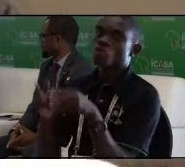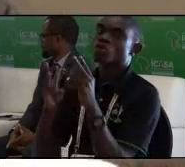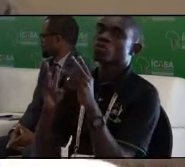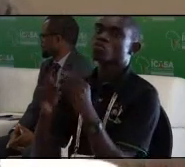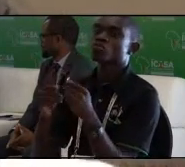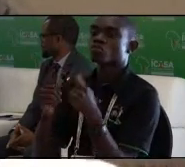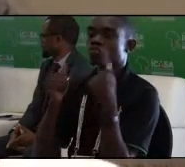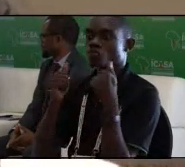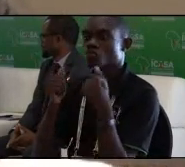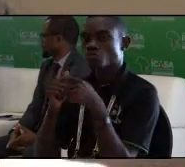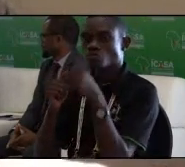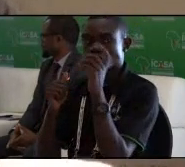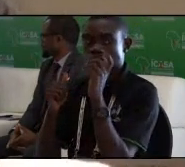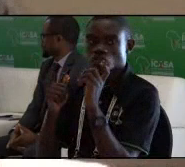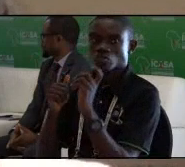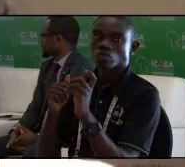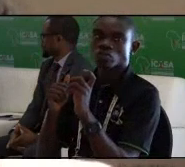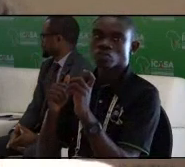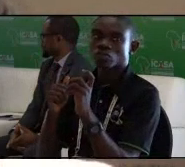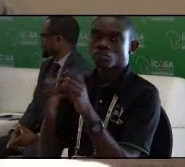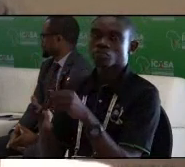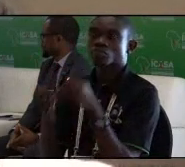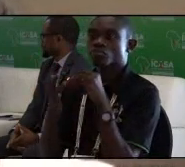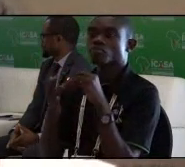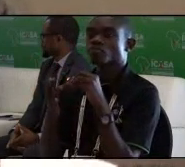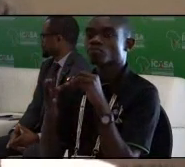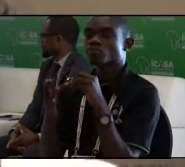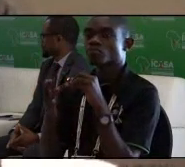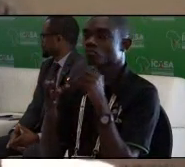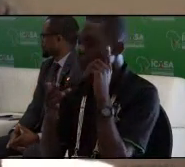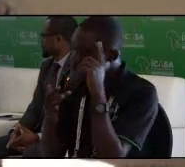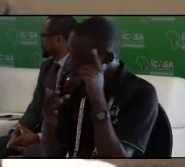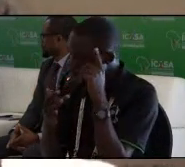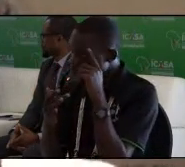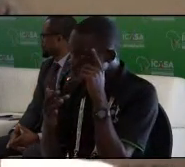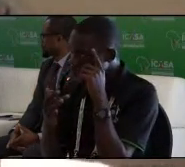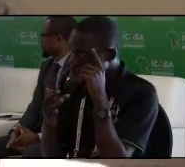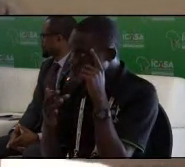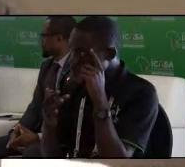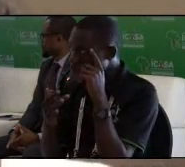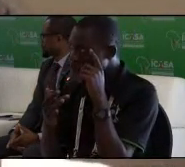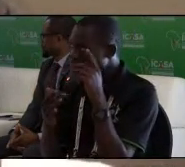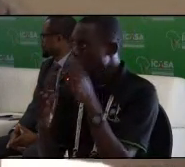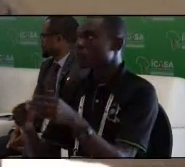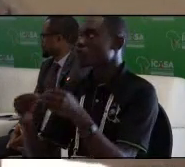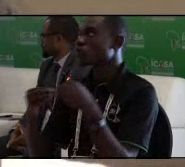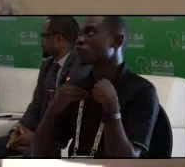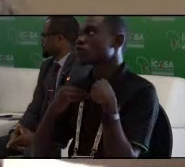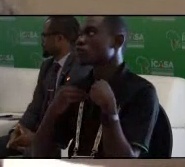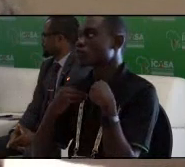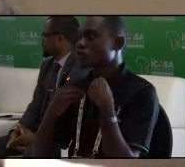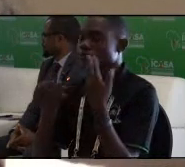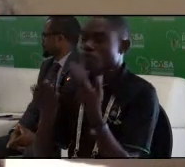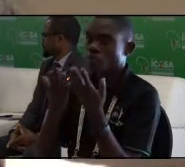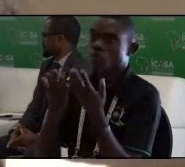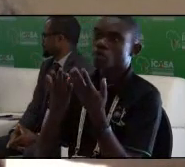more questions to inform our choices, to inform our decisions in terms of adaptation, but also